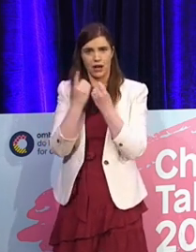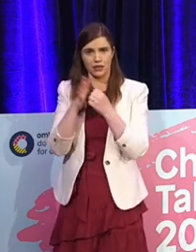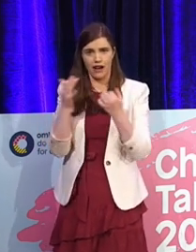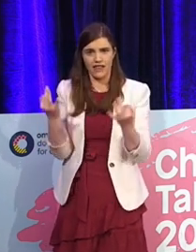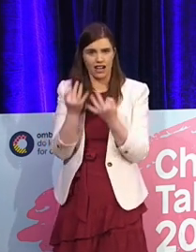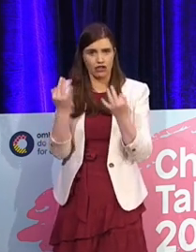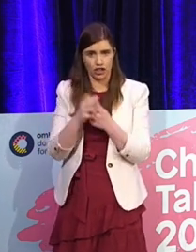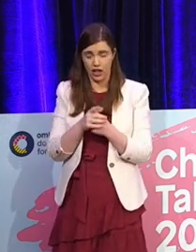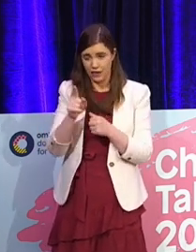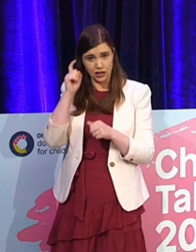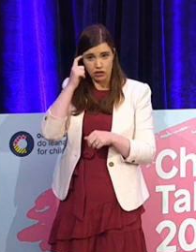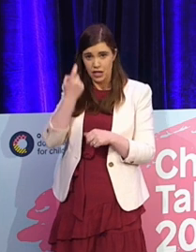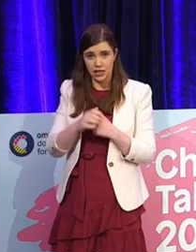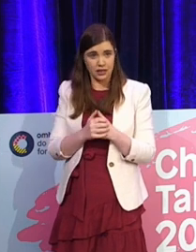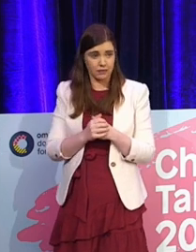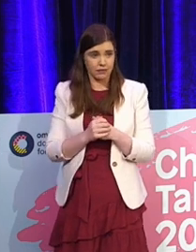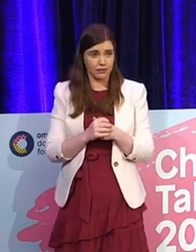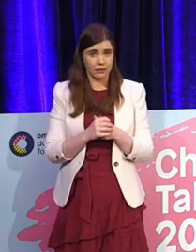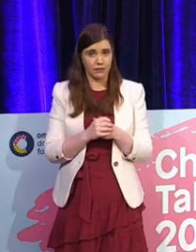is crazy.